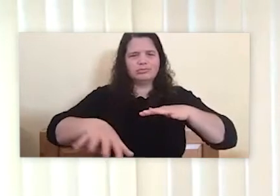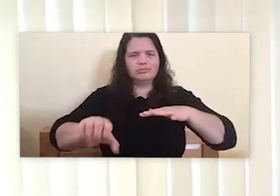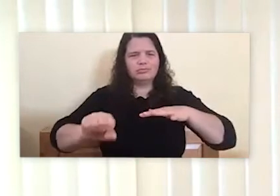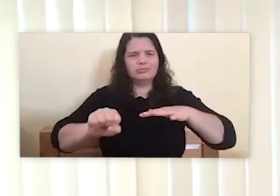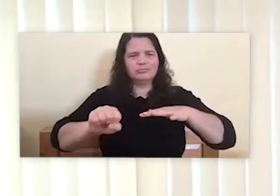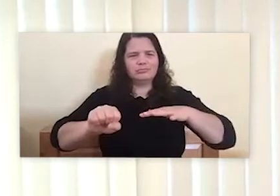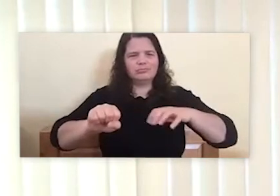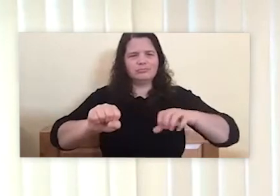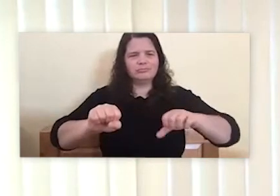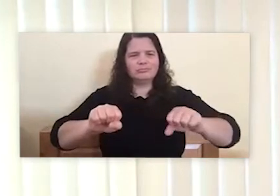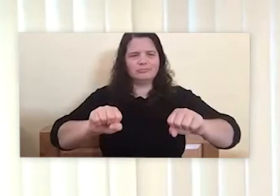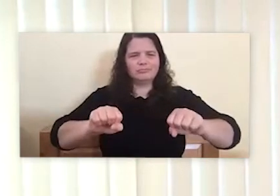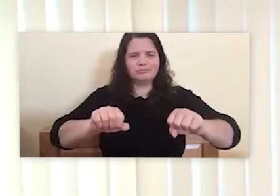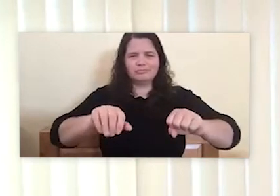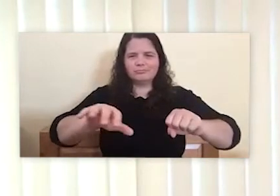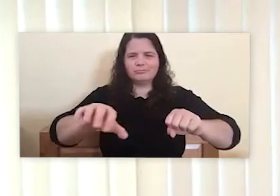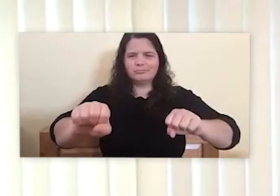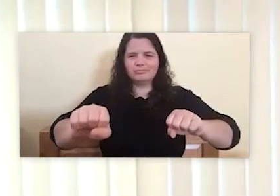today,